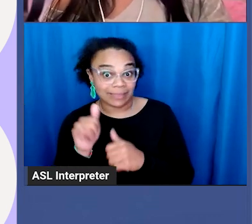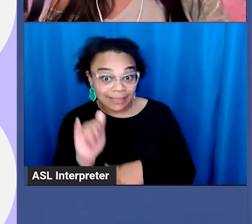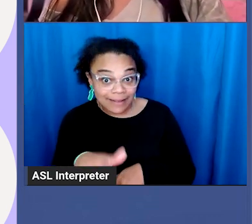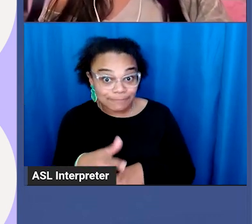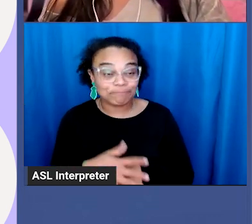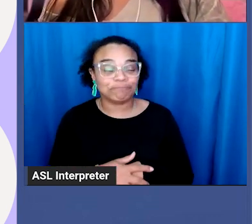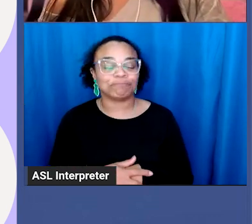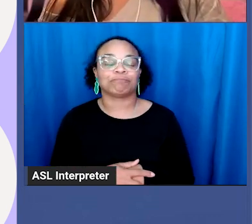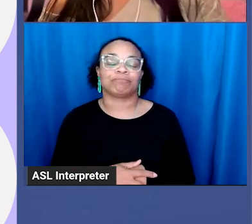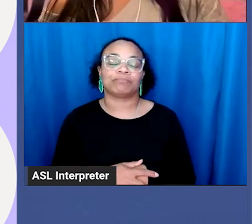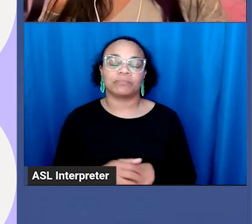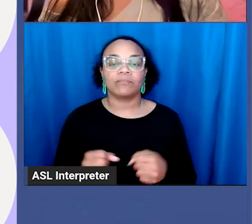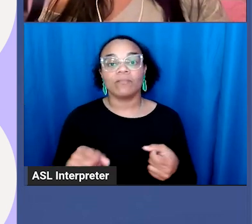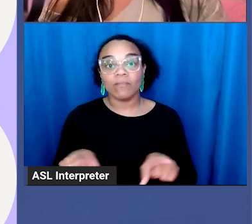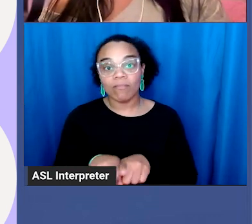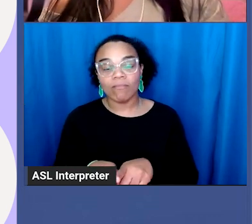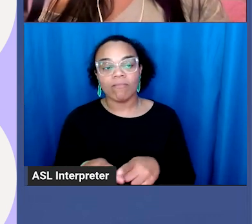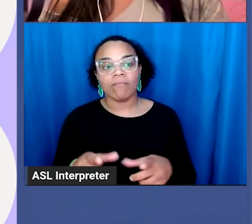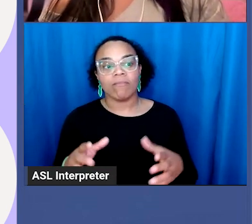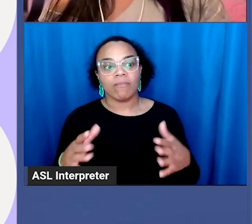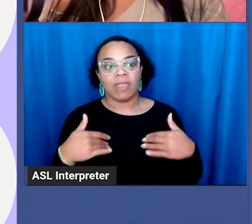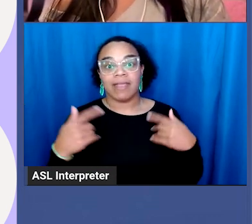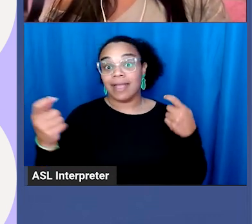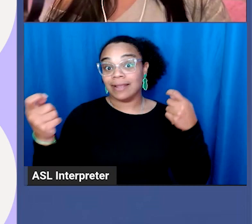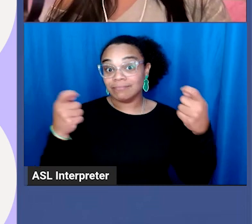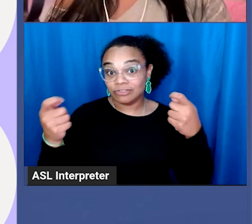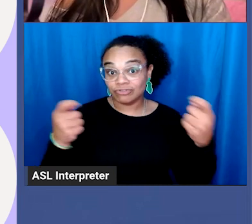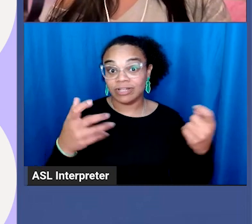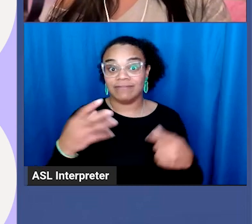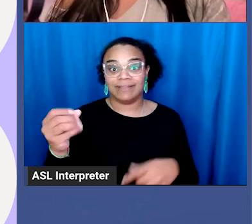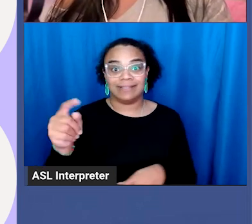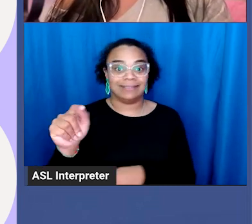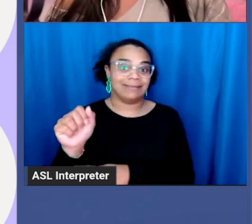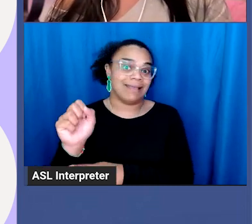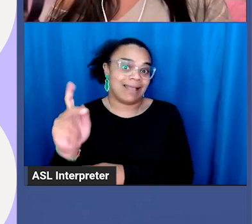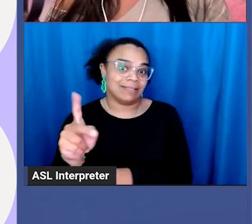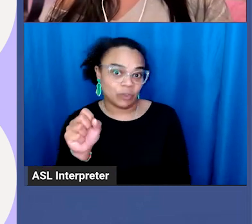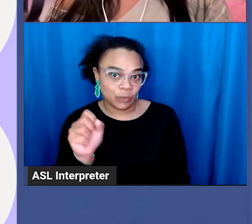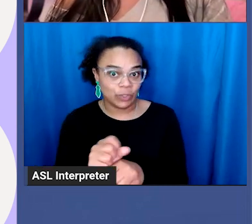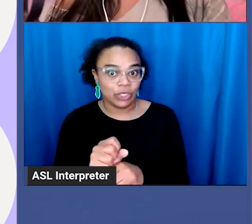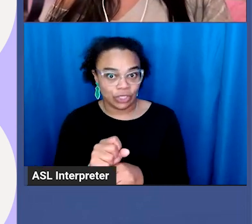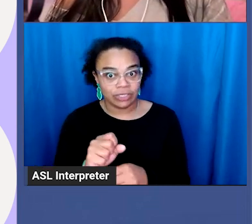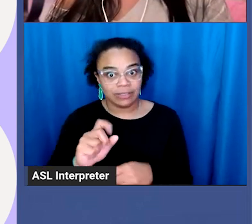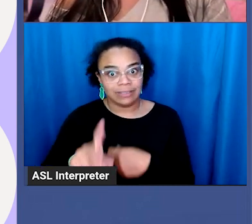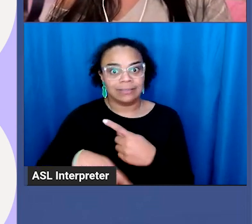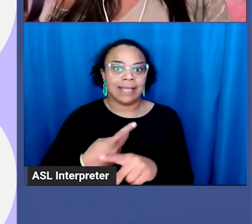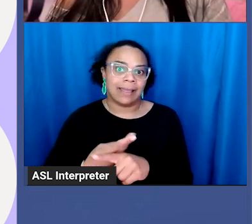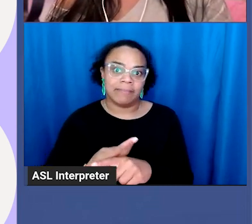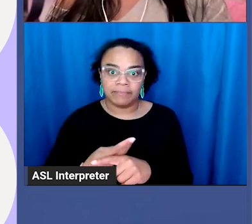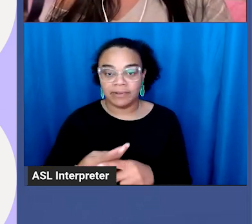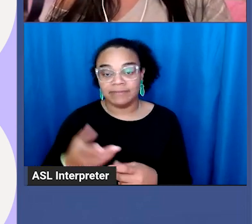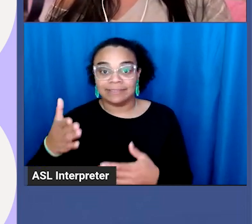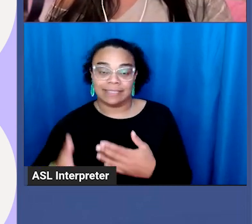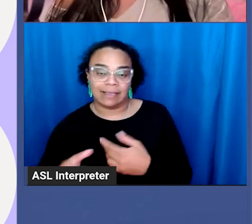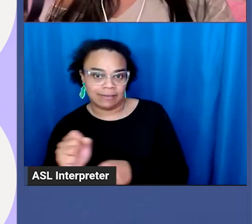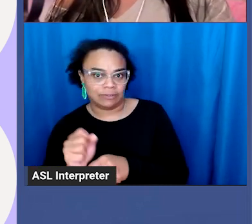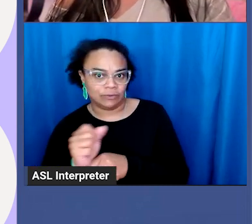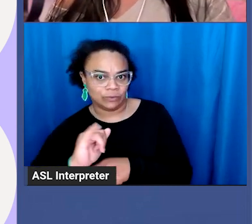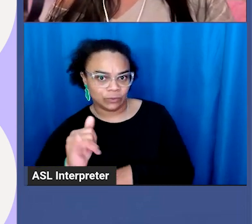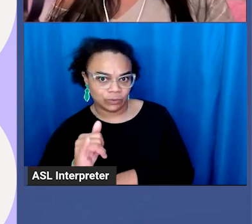also, there's administrative and task work side hustles. And all of these are very